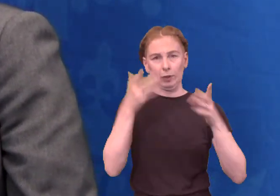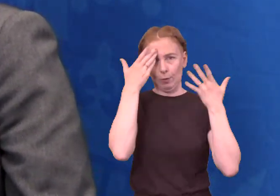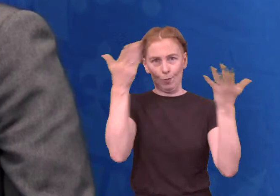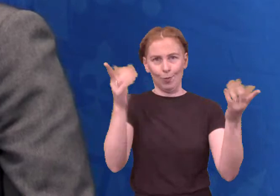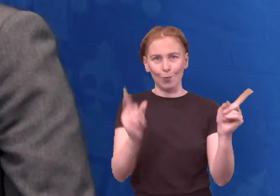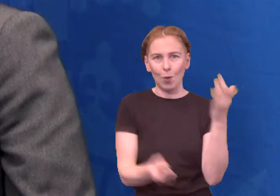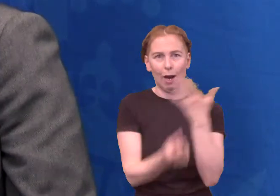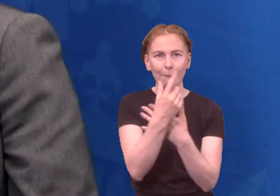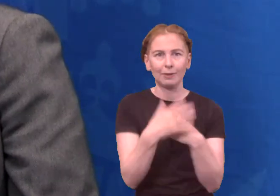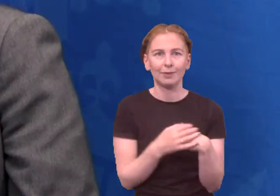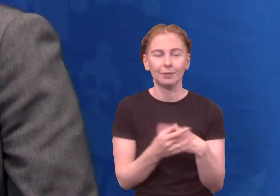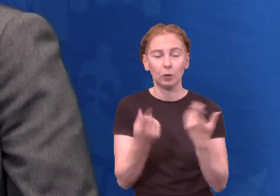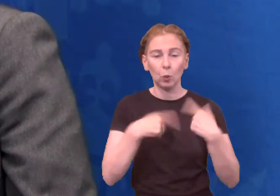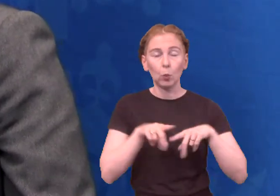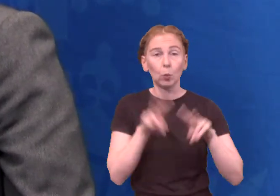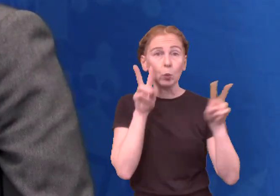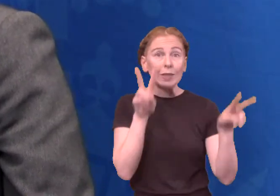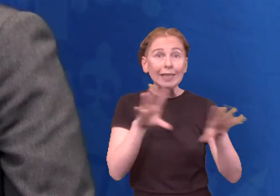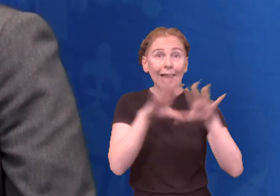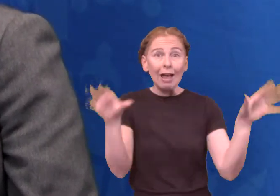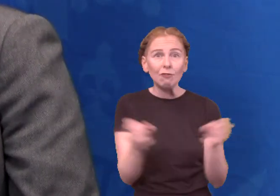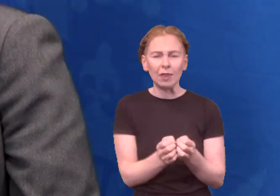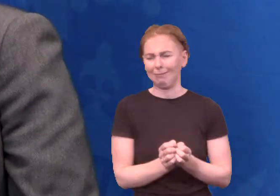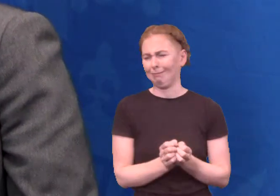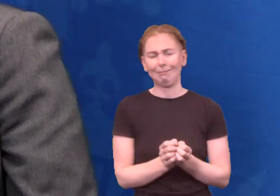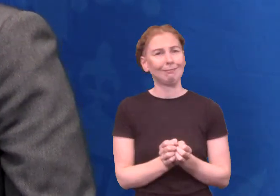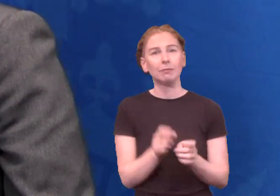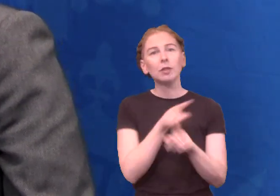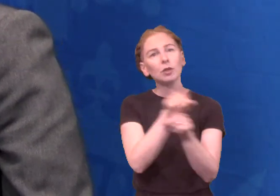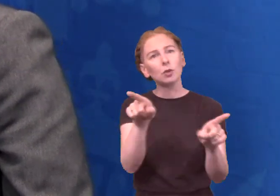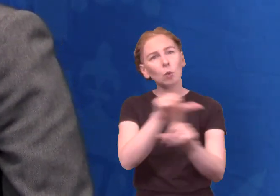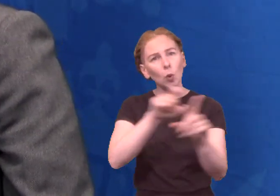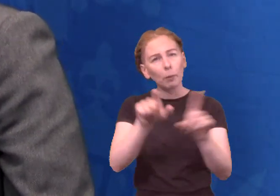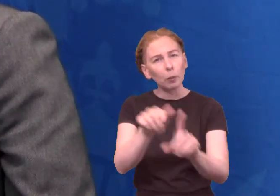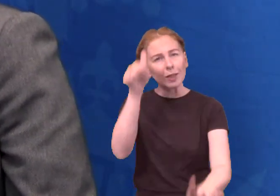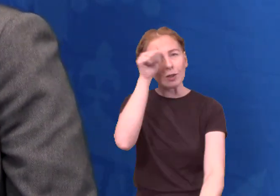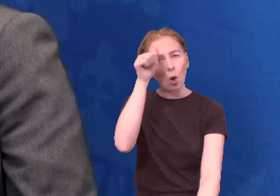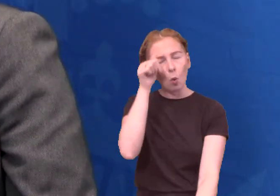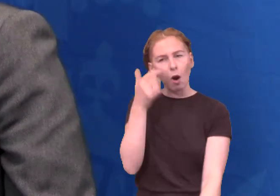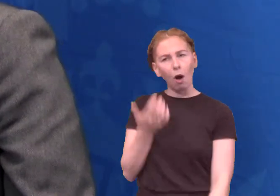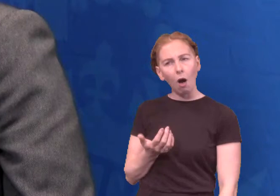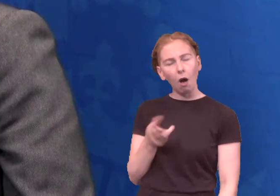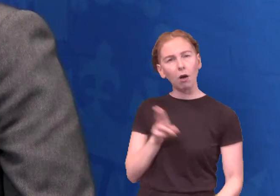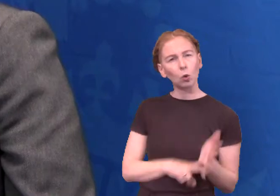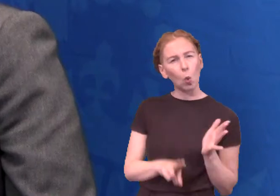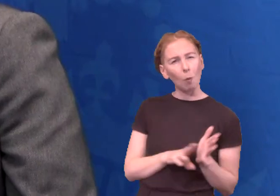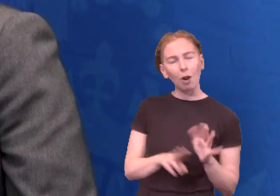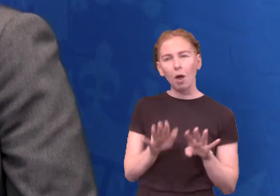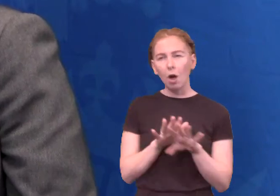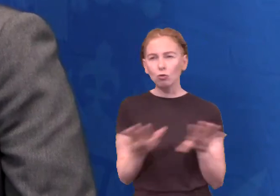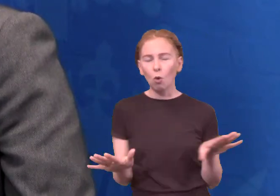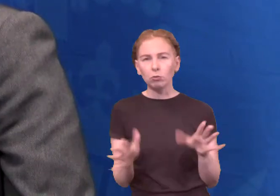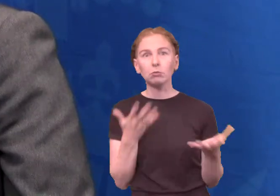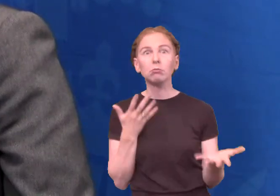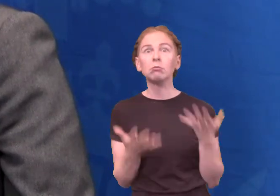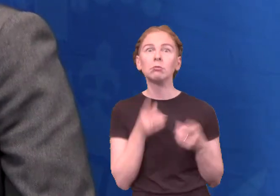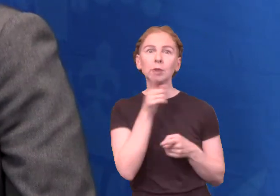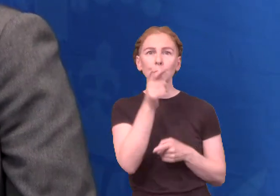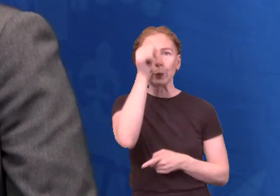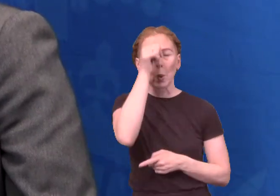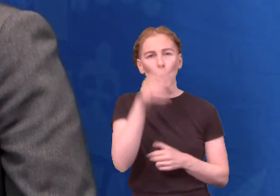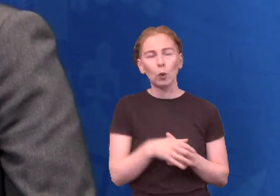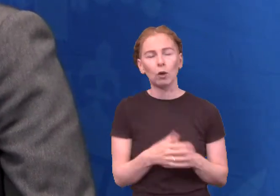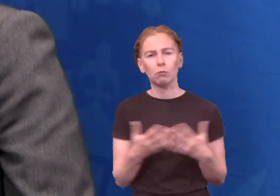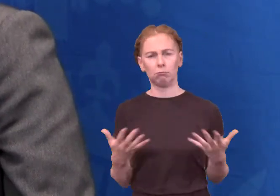what's normal and feels right to your particular community, and when something feels wrong or something's happening which is